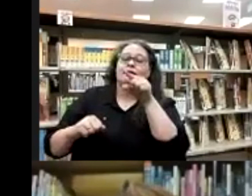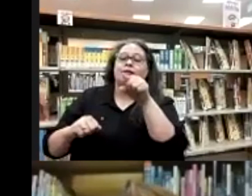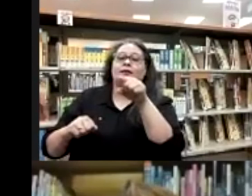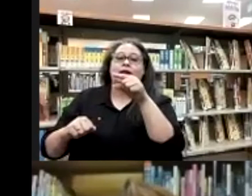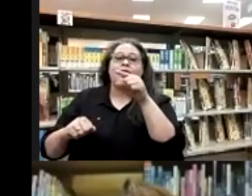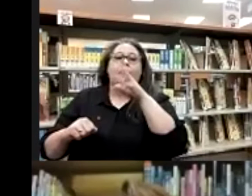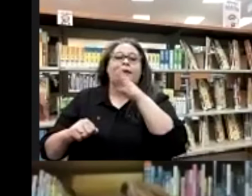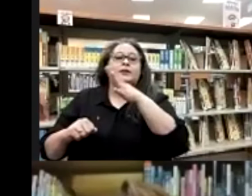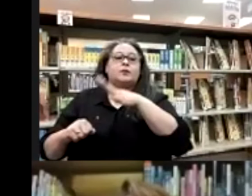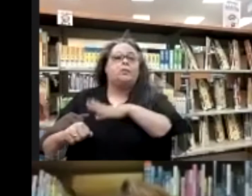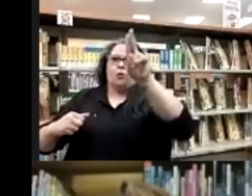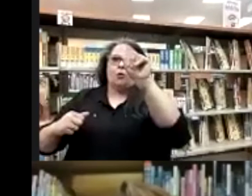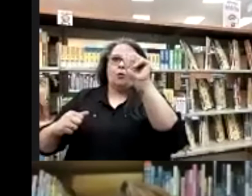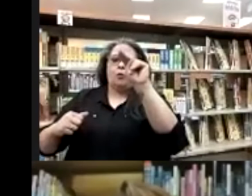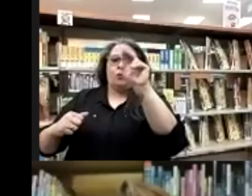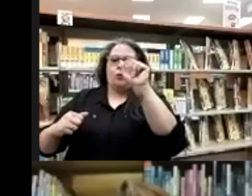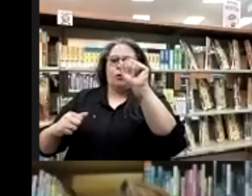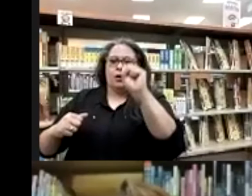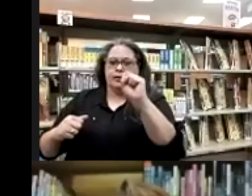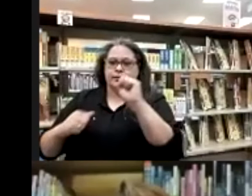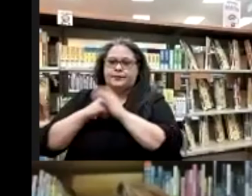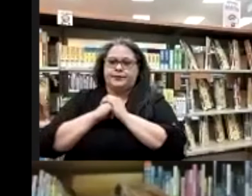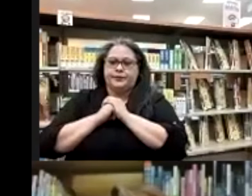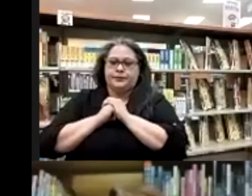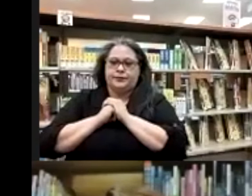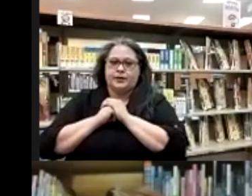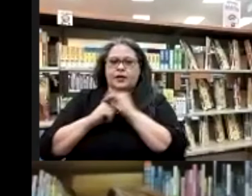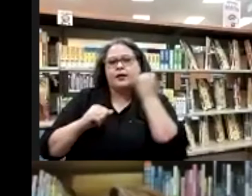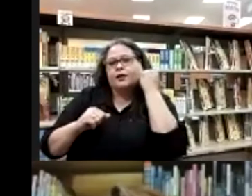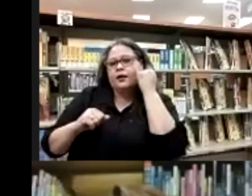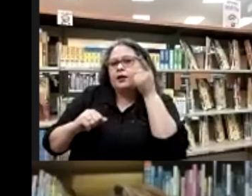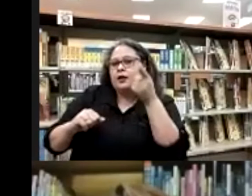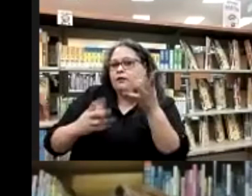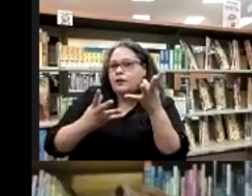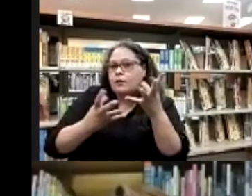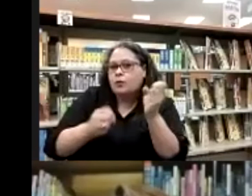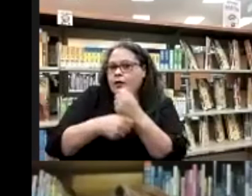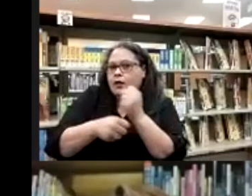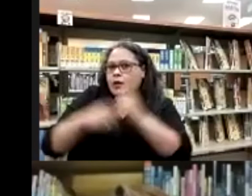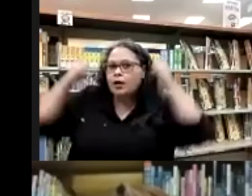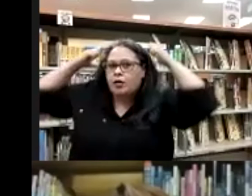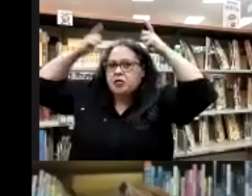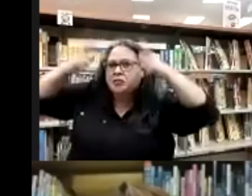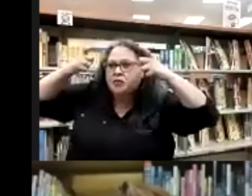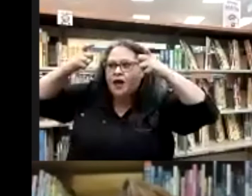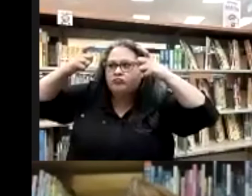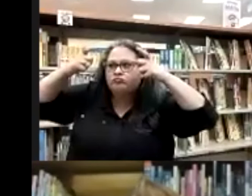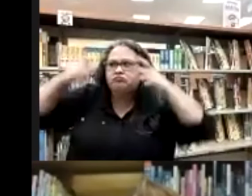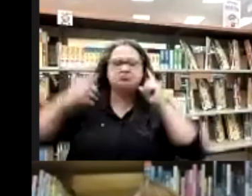a crown of iguanas. If you had to make a crown to show your own power, what would you make it out